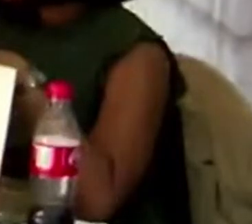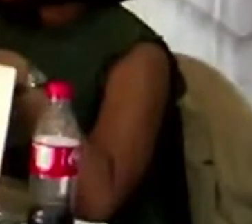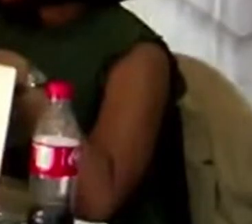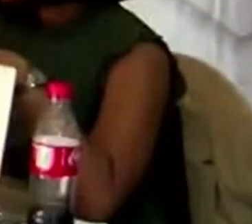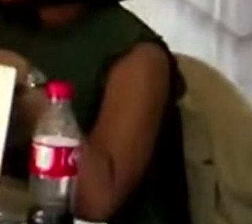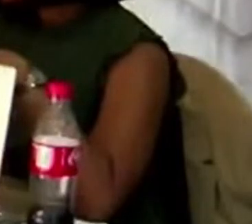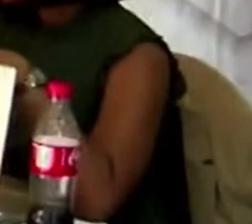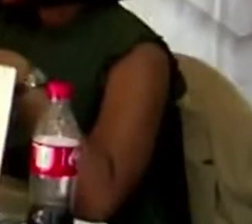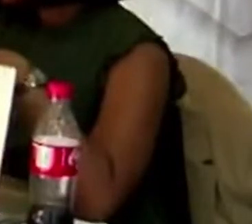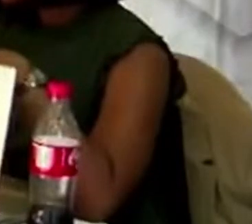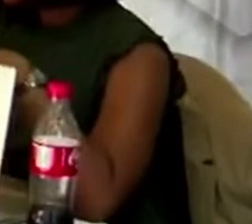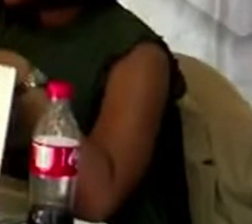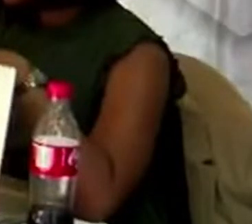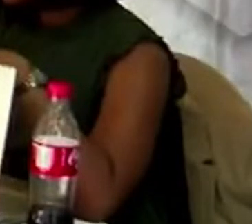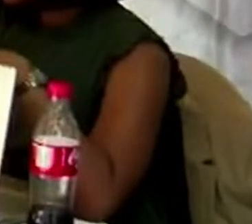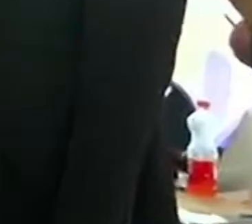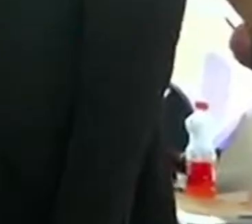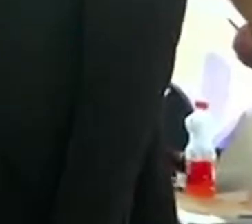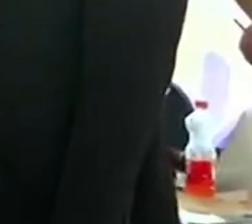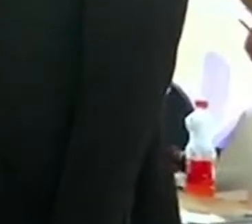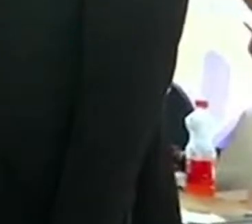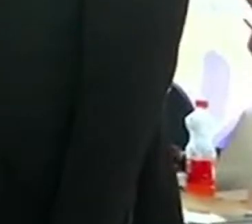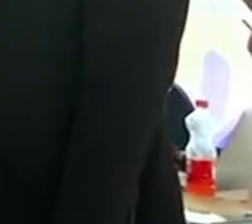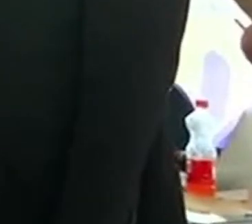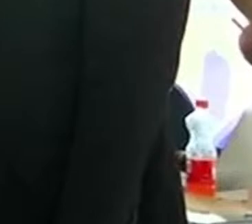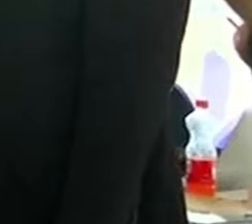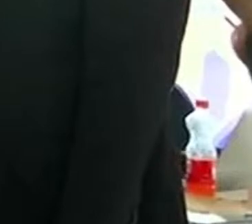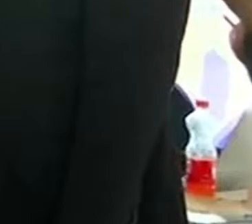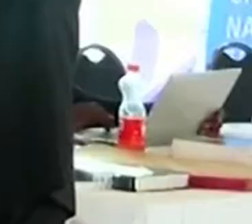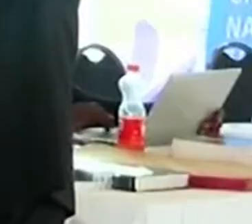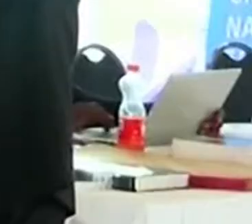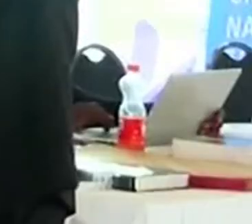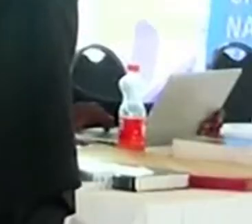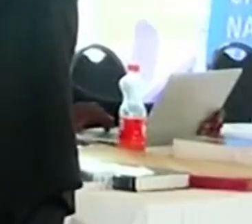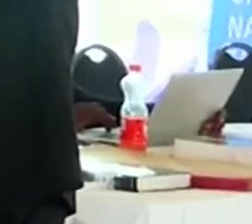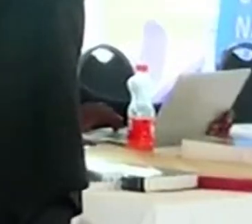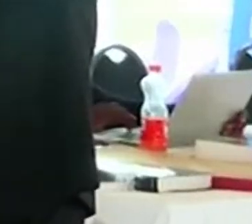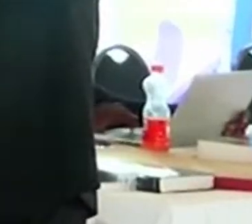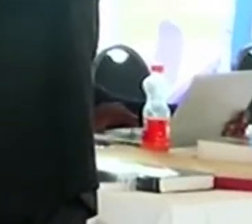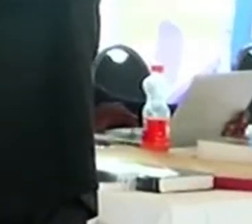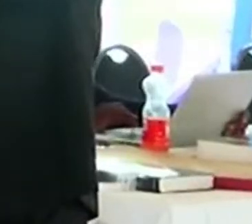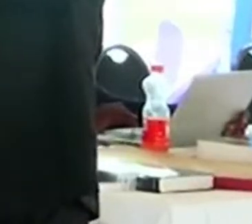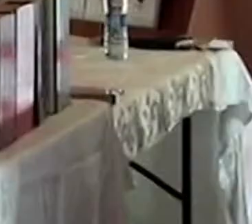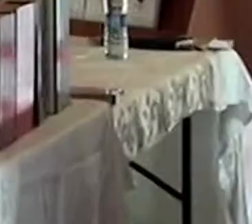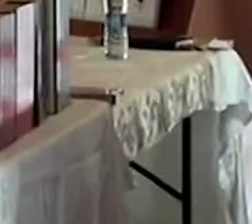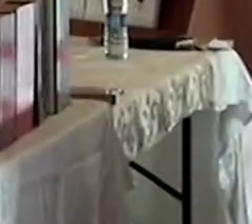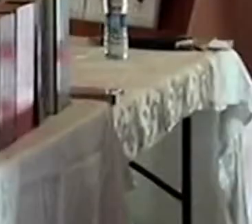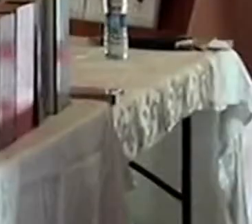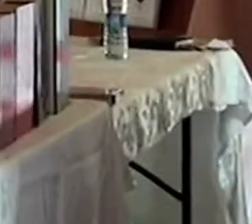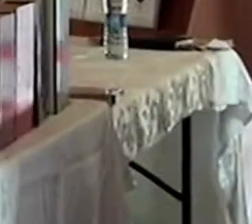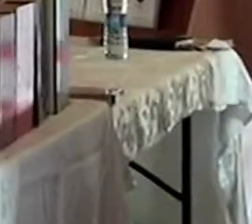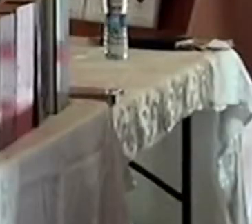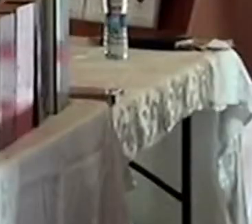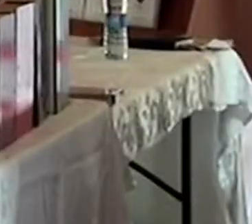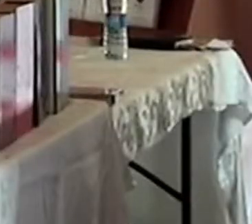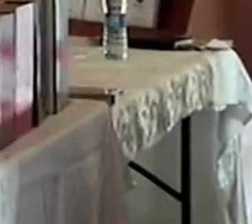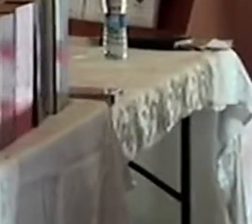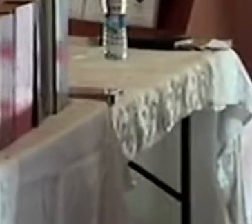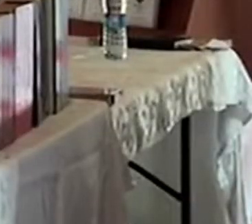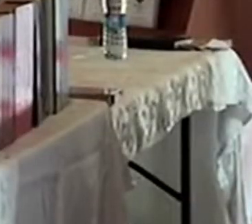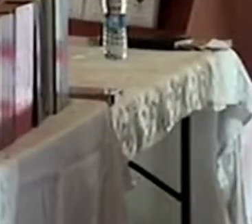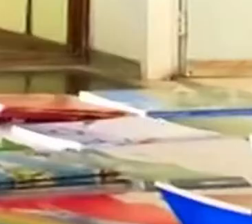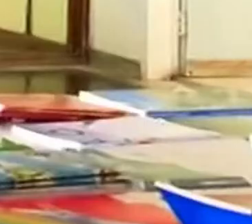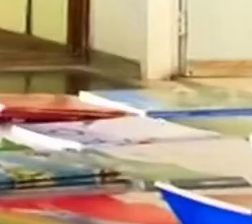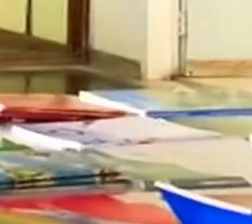Research is essential for expanding knowledge, driving innovation, informing decision-making, promoting economic growth, and